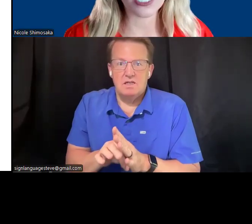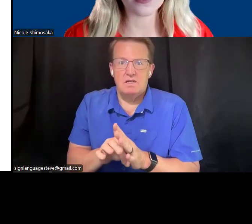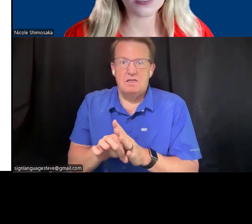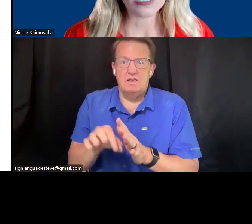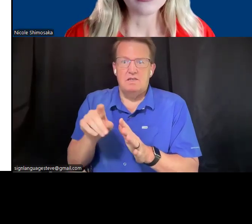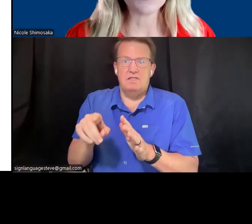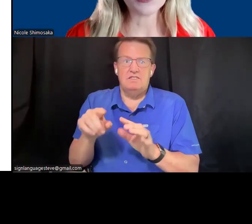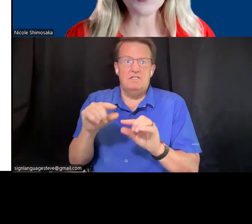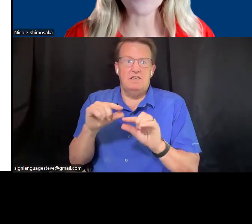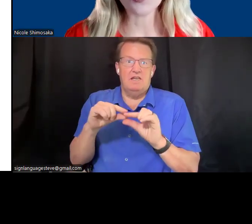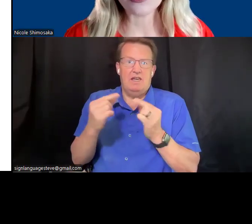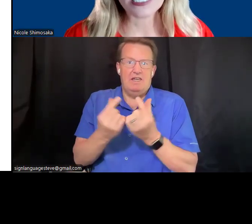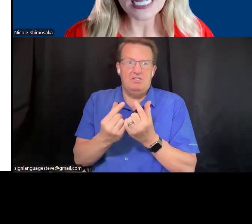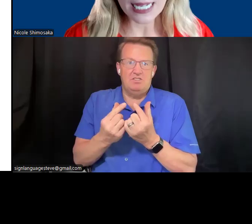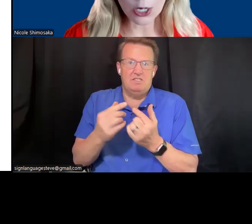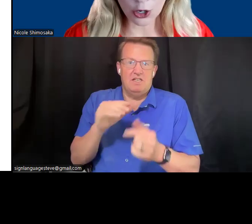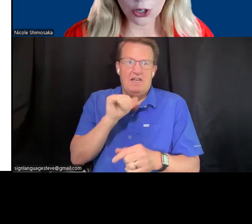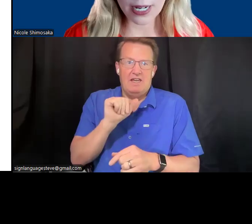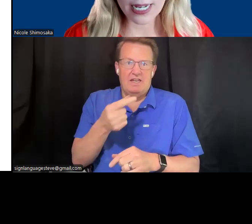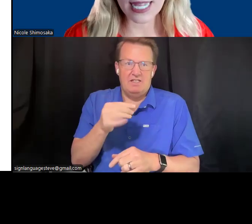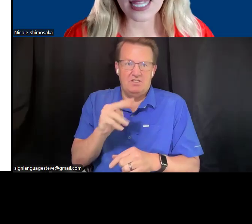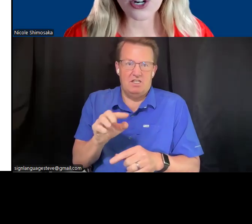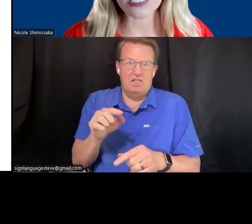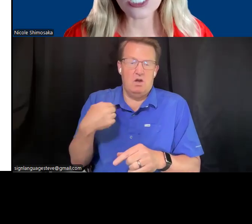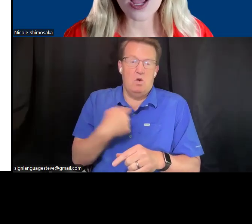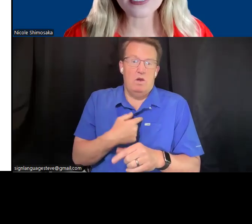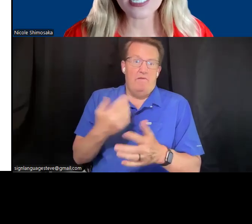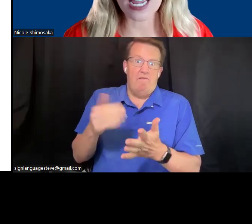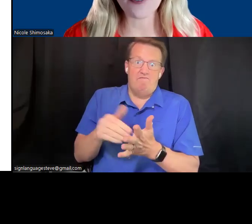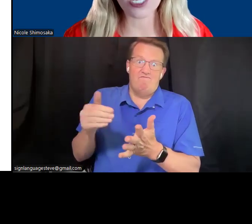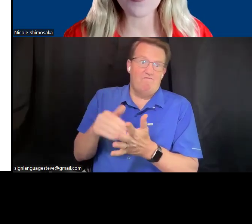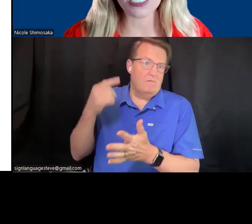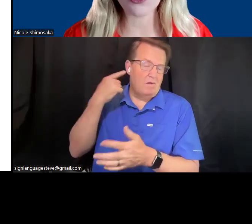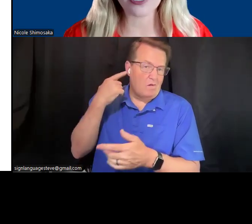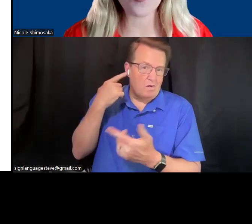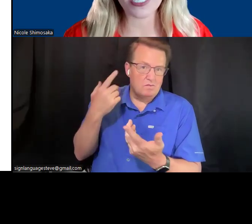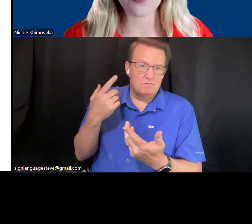aging. Something we have routinely heard is that there is not enough